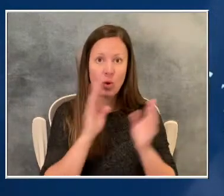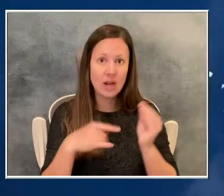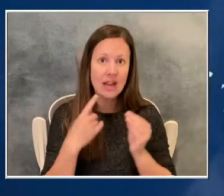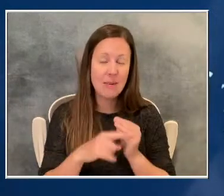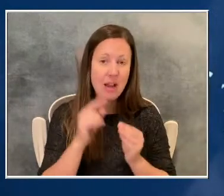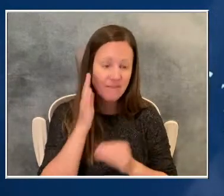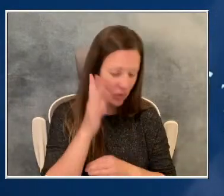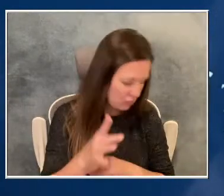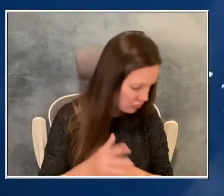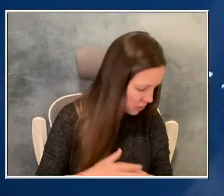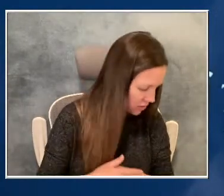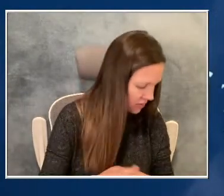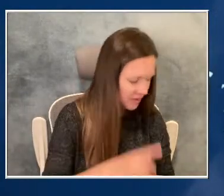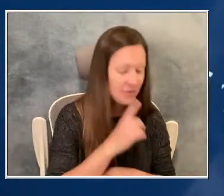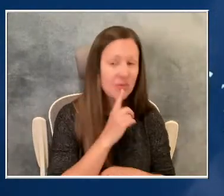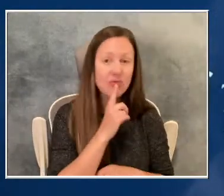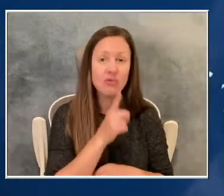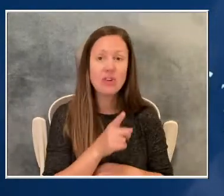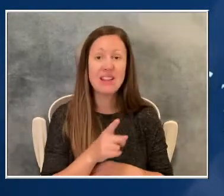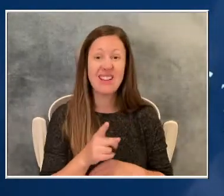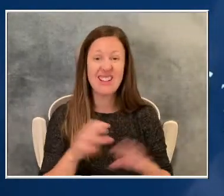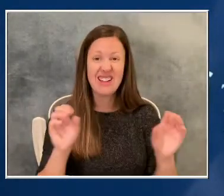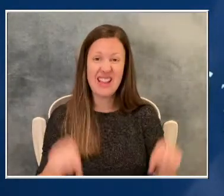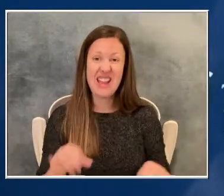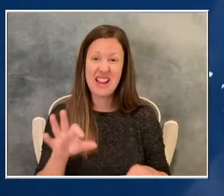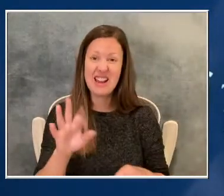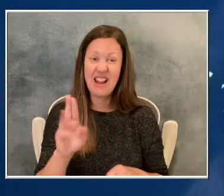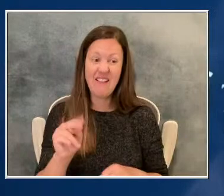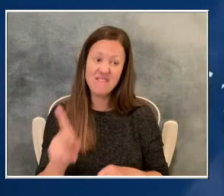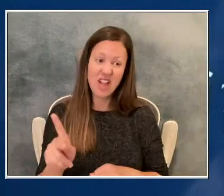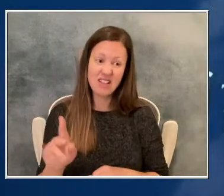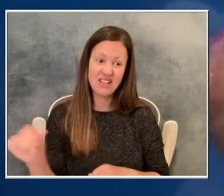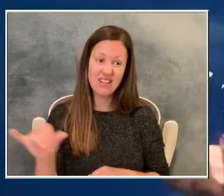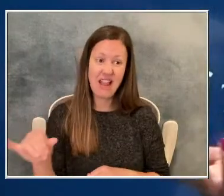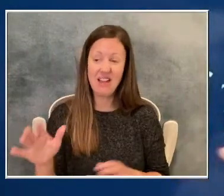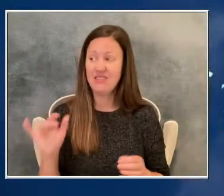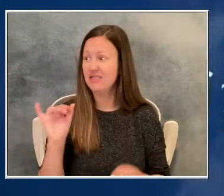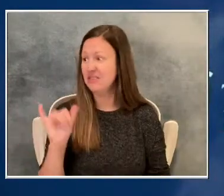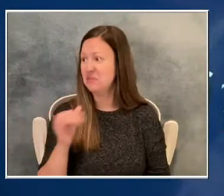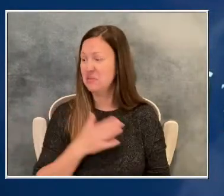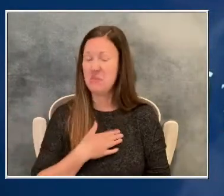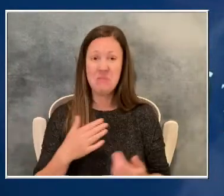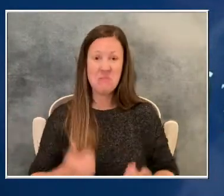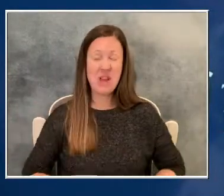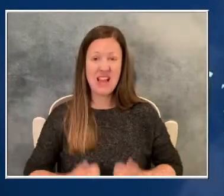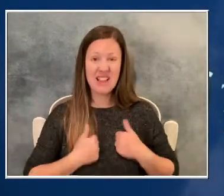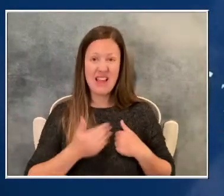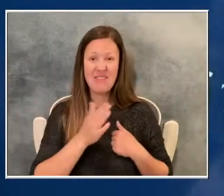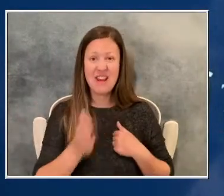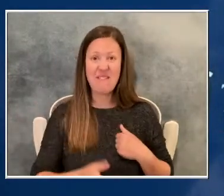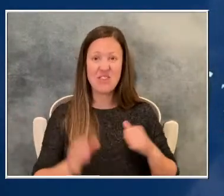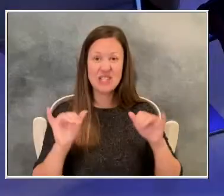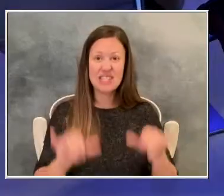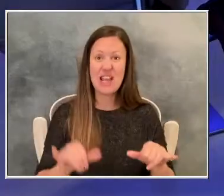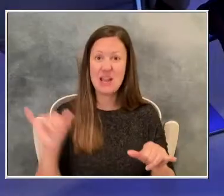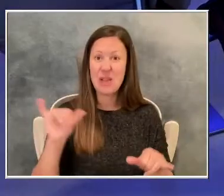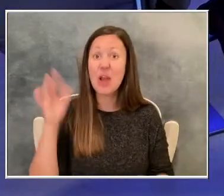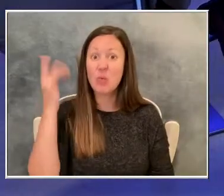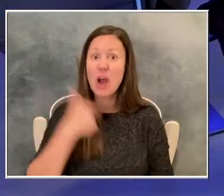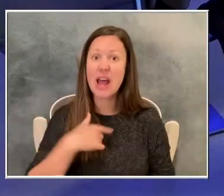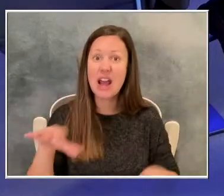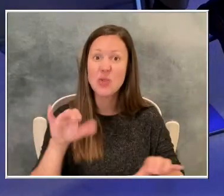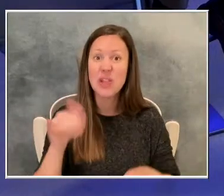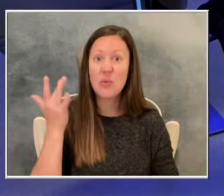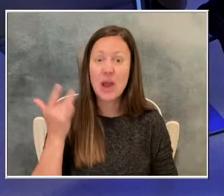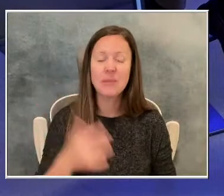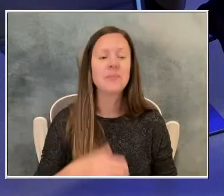can really put them in a funk, in a hole of like, my life is never going to be the same. What did I even do all of this for? So what kind of tools are you